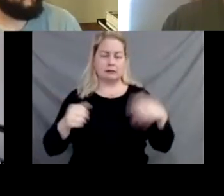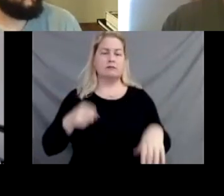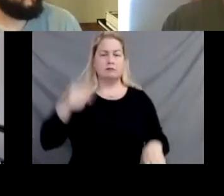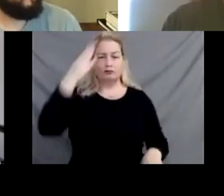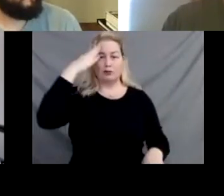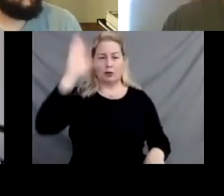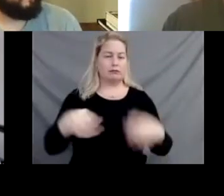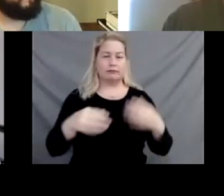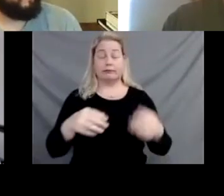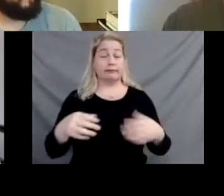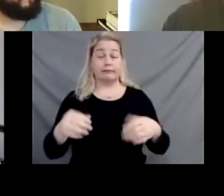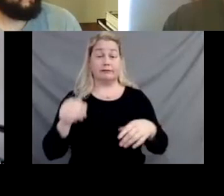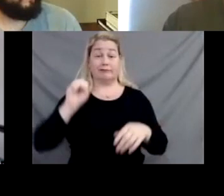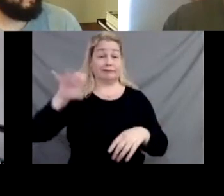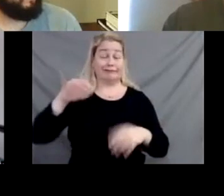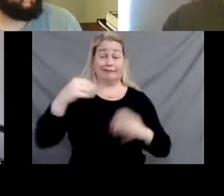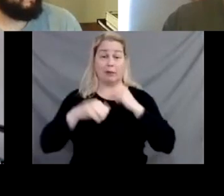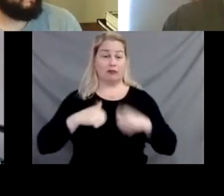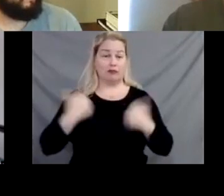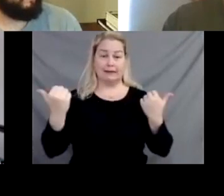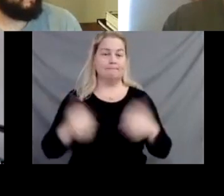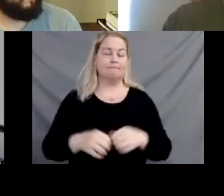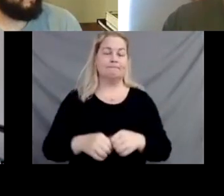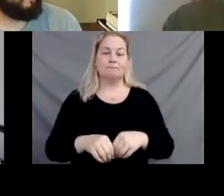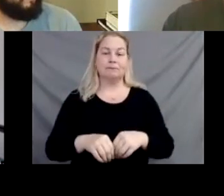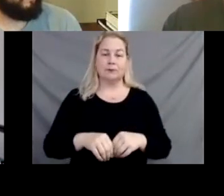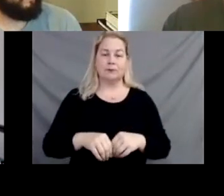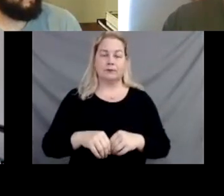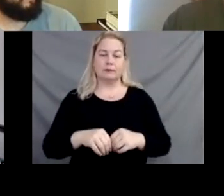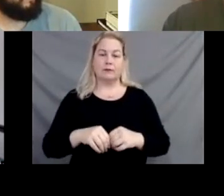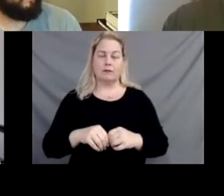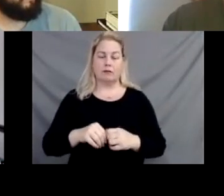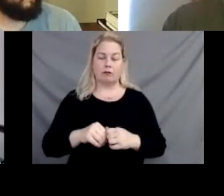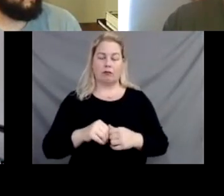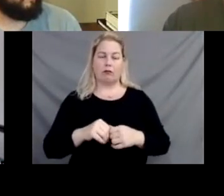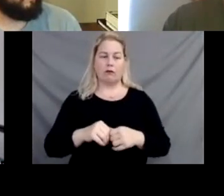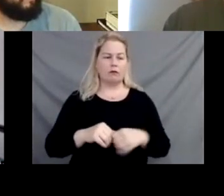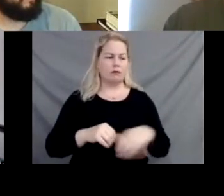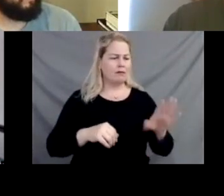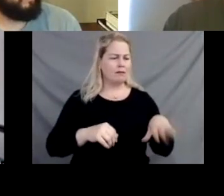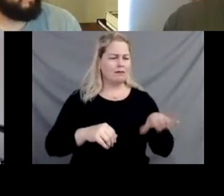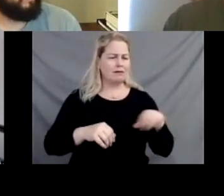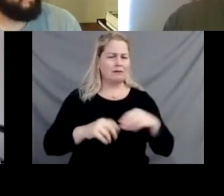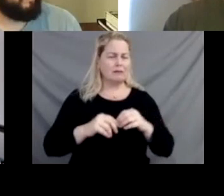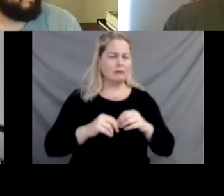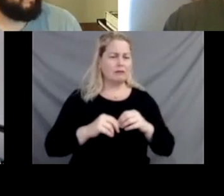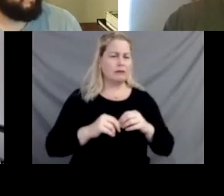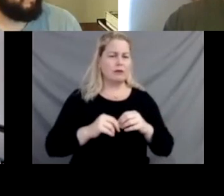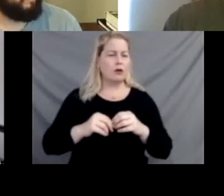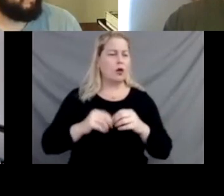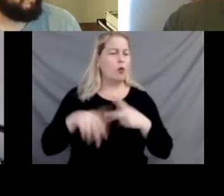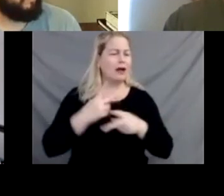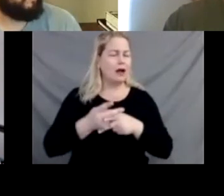lisa.l.cagle@gmail.com. But yeah, participatory budgeting specifically is what we're talking about. And that has been a